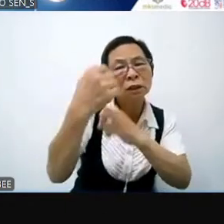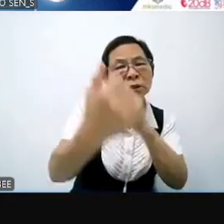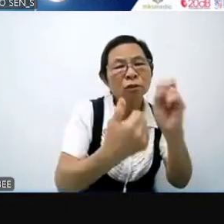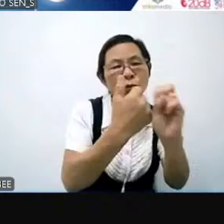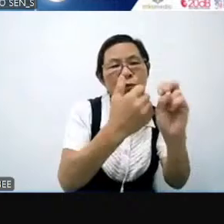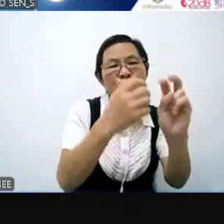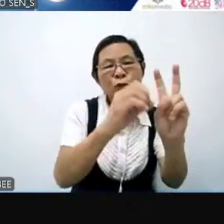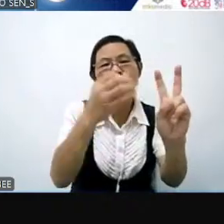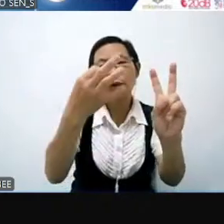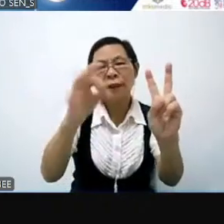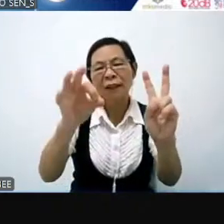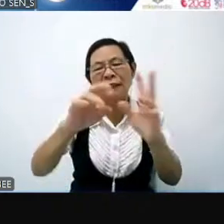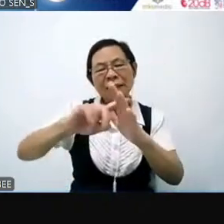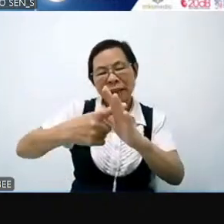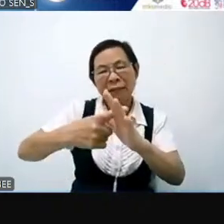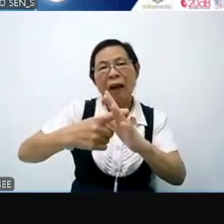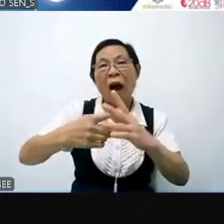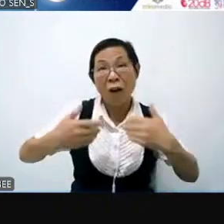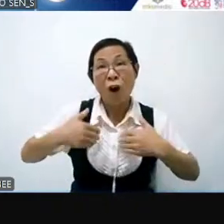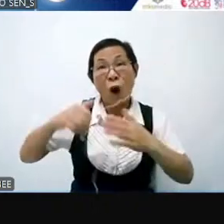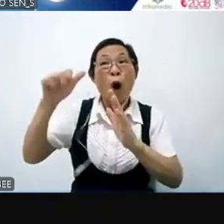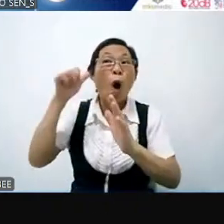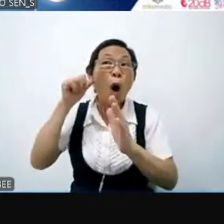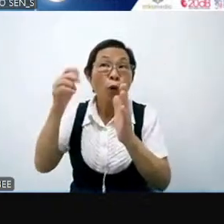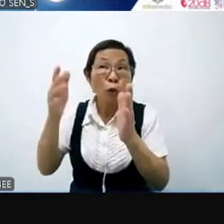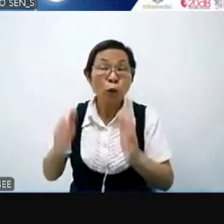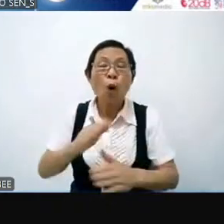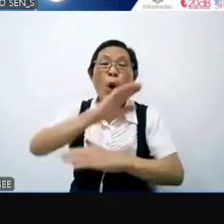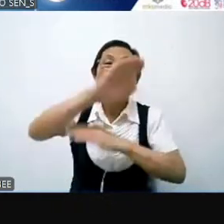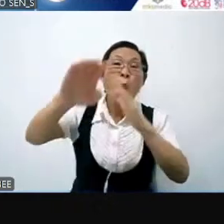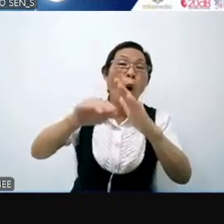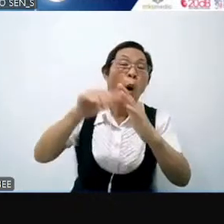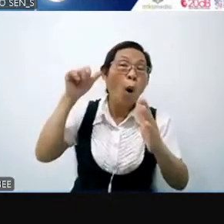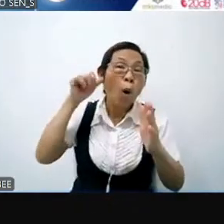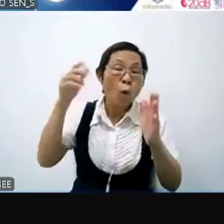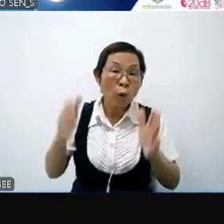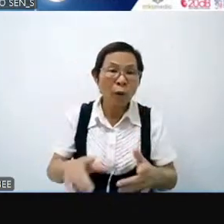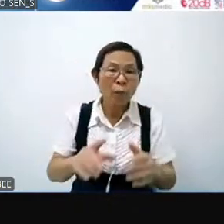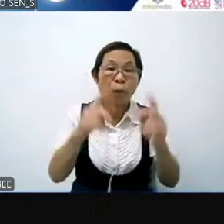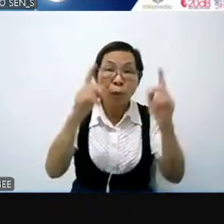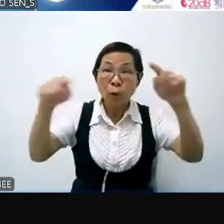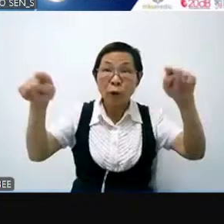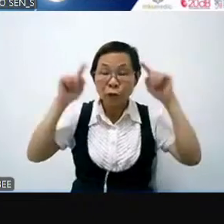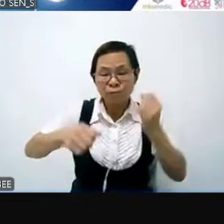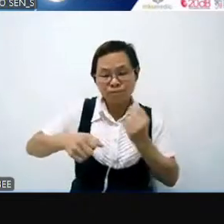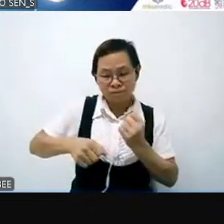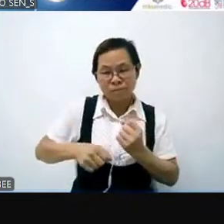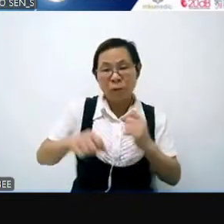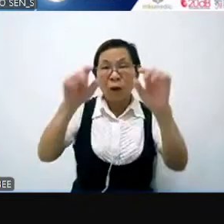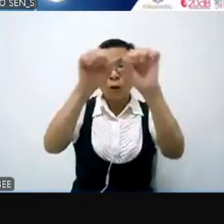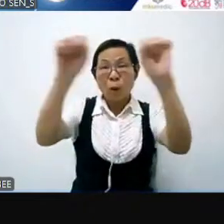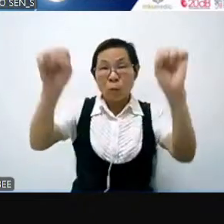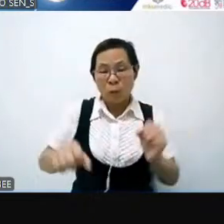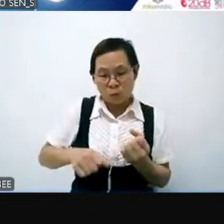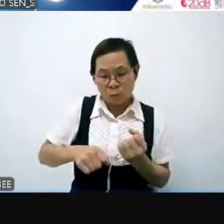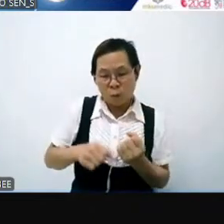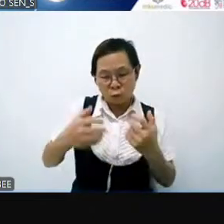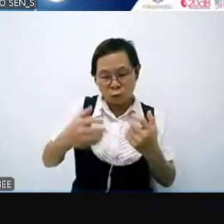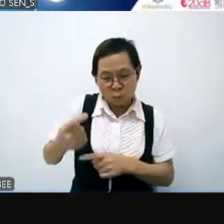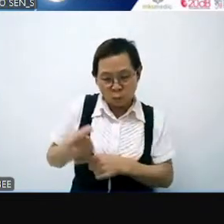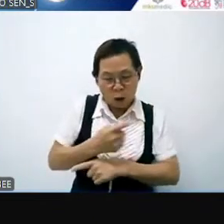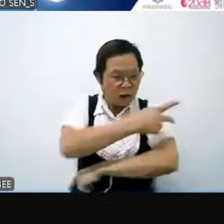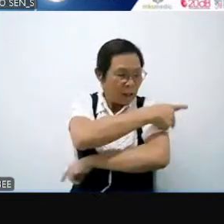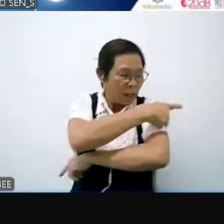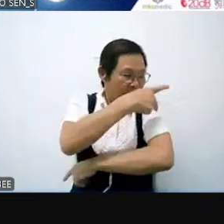2009. All audiology graduates have received their intensive clinical training not only